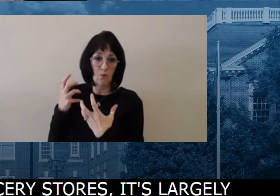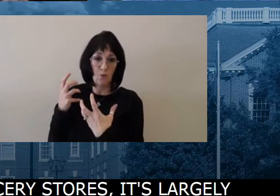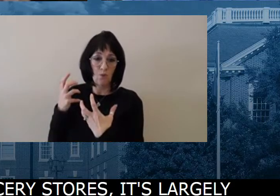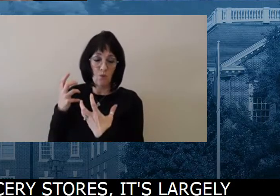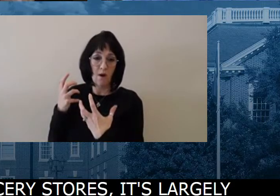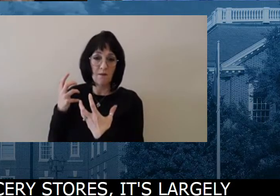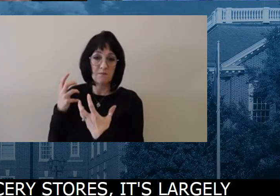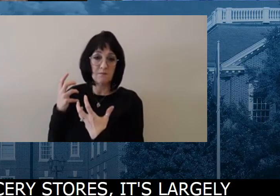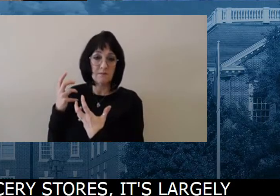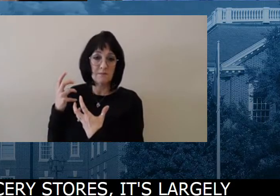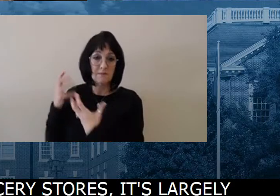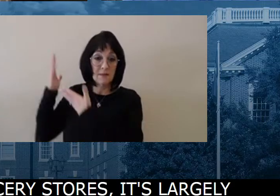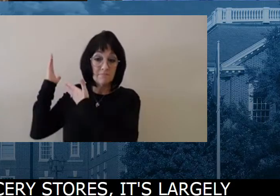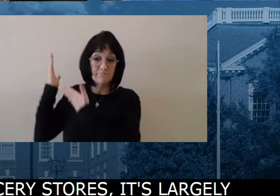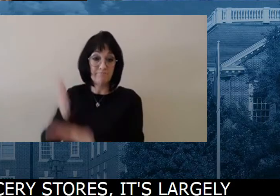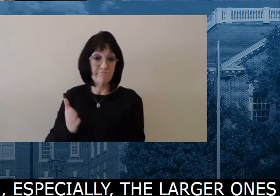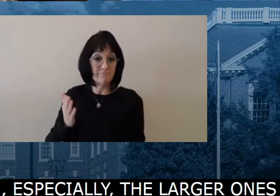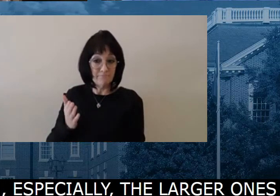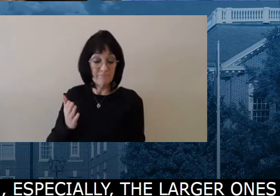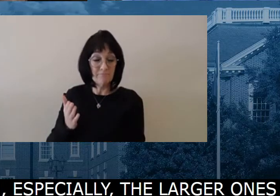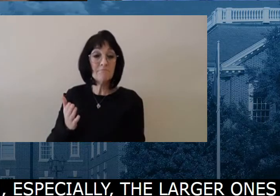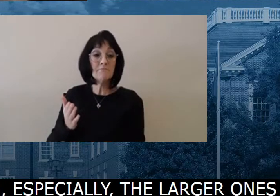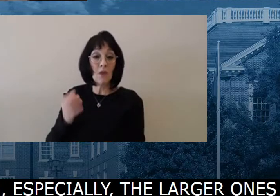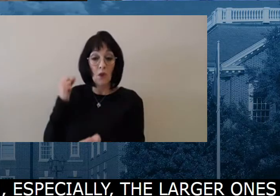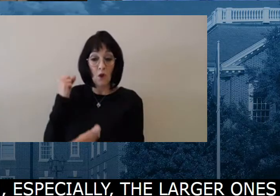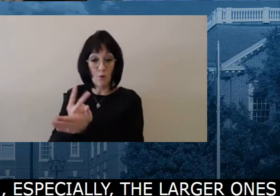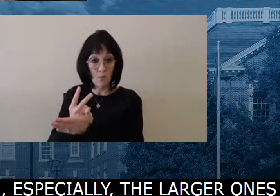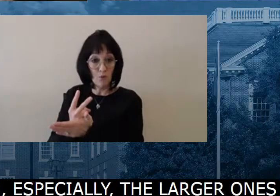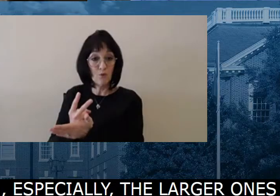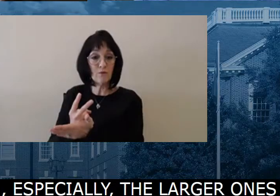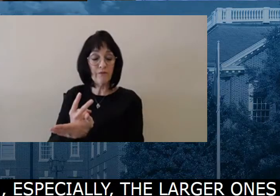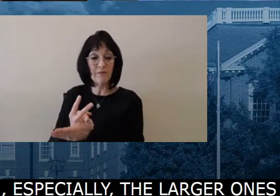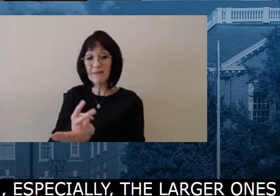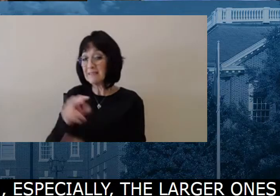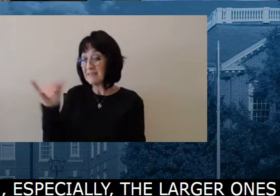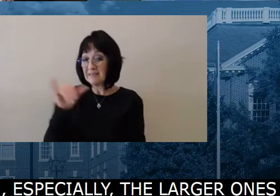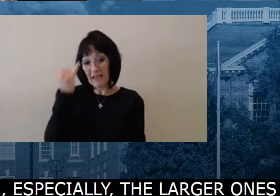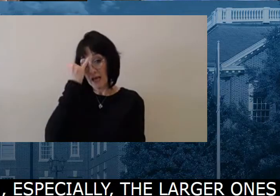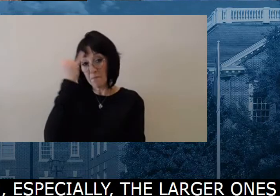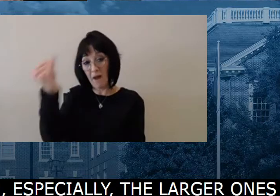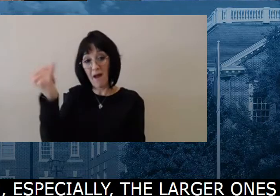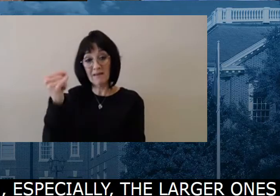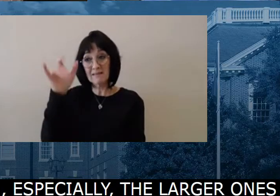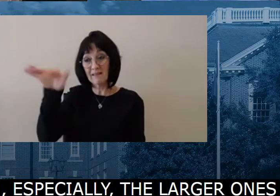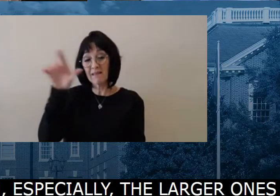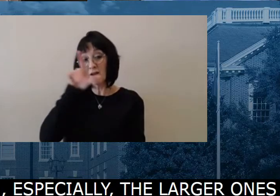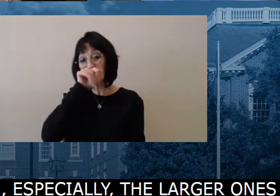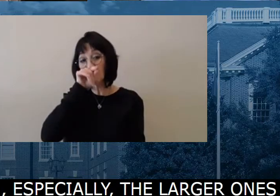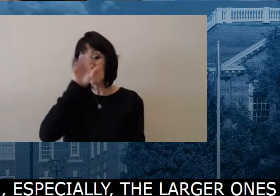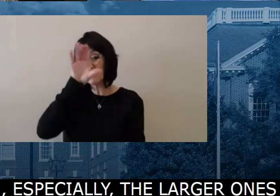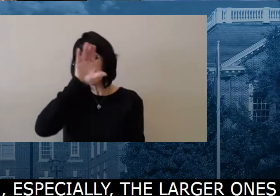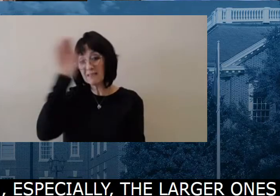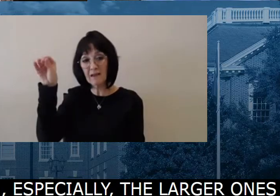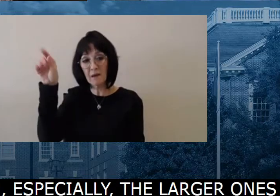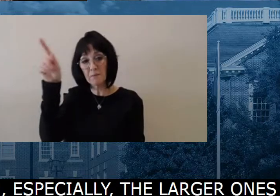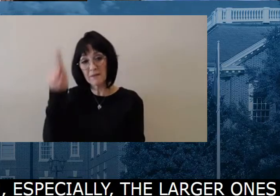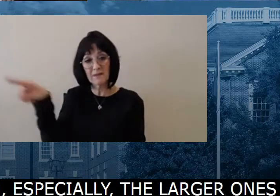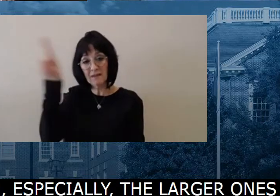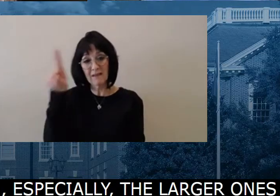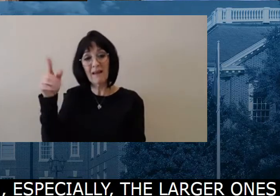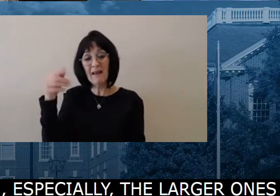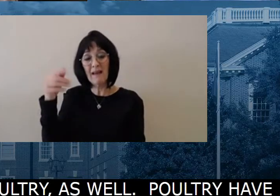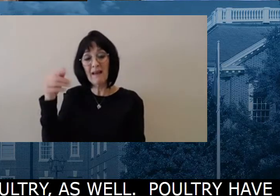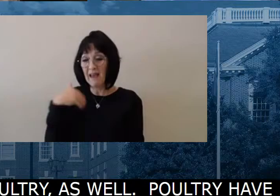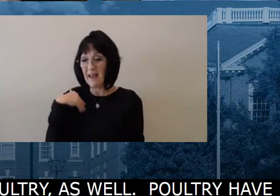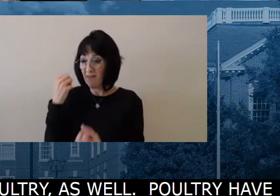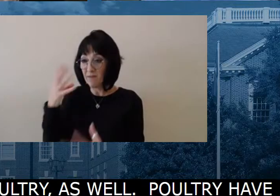vaccine. That is the case for poultry as well. Poultry have, many of the sites have